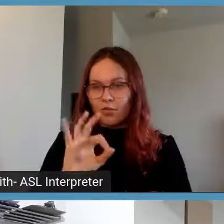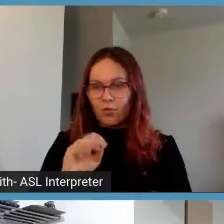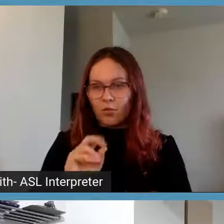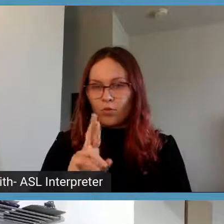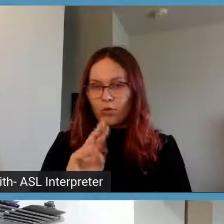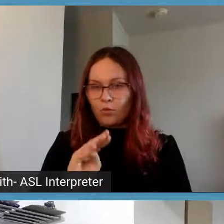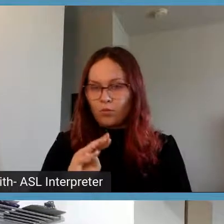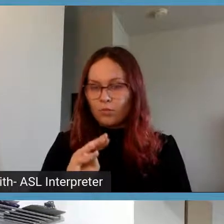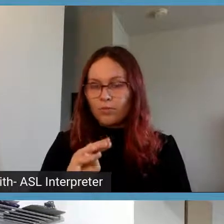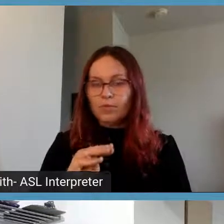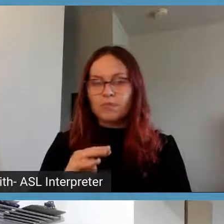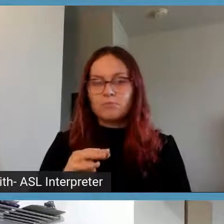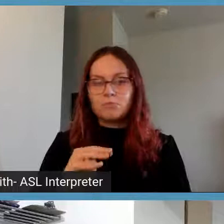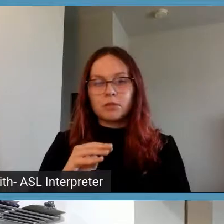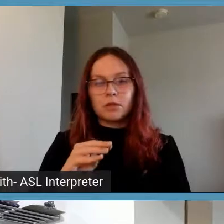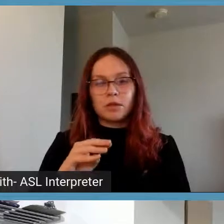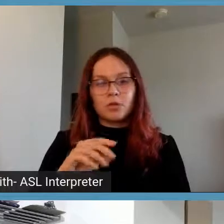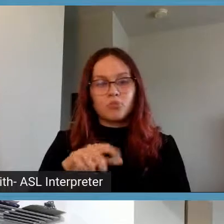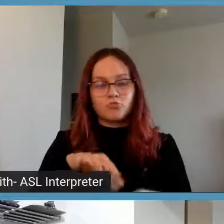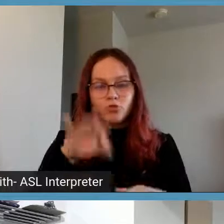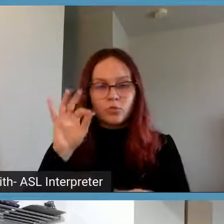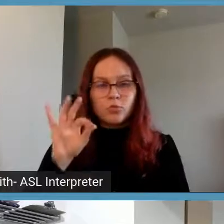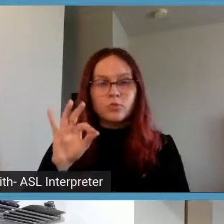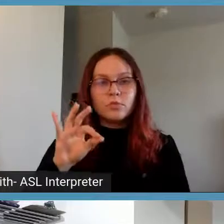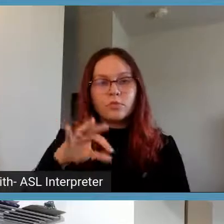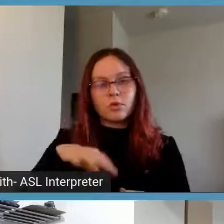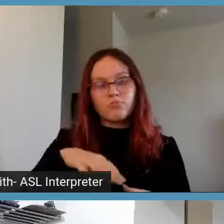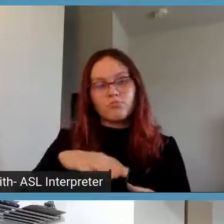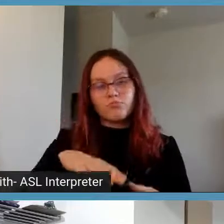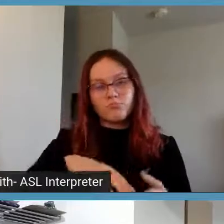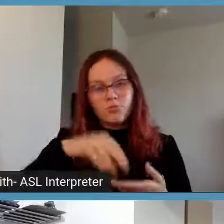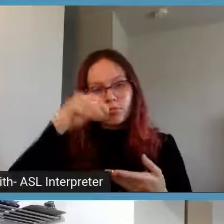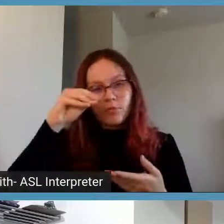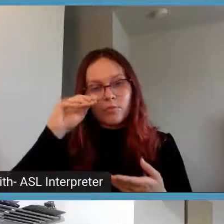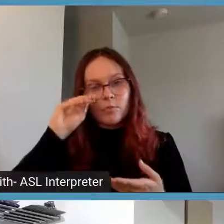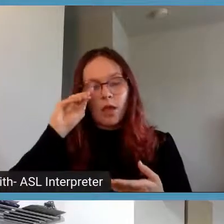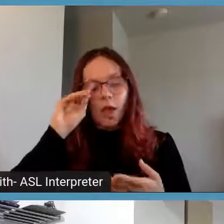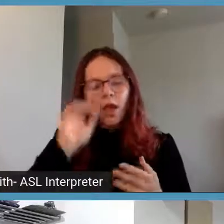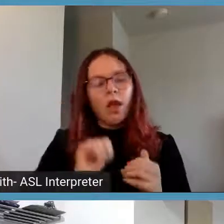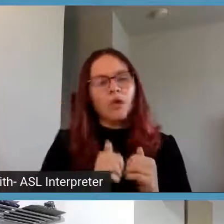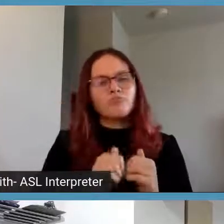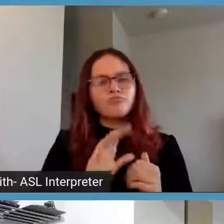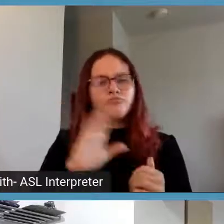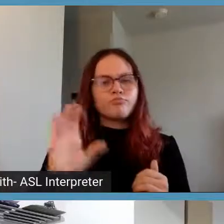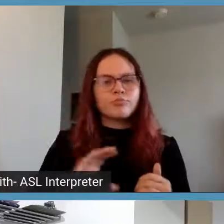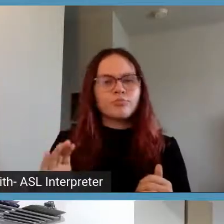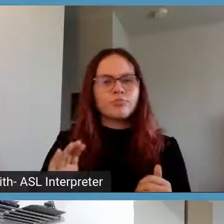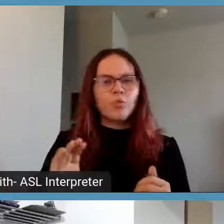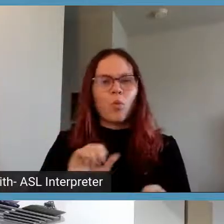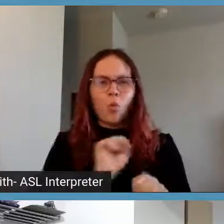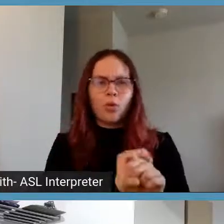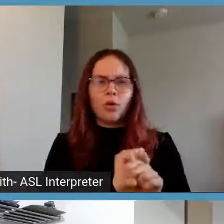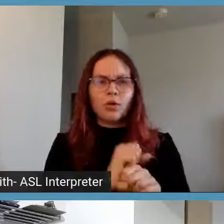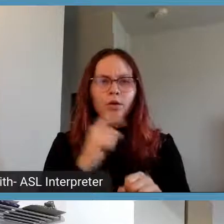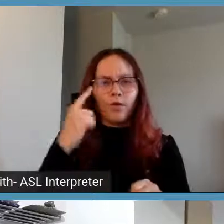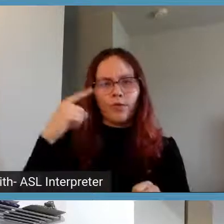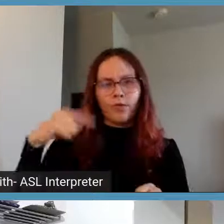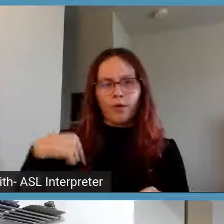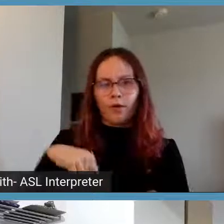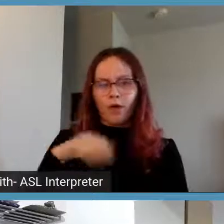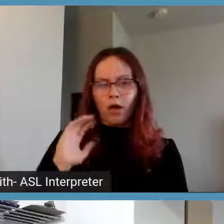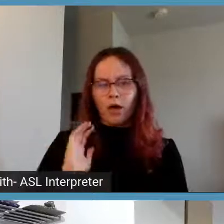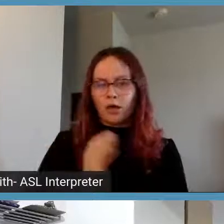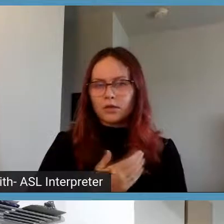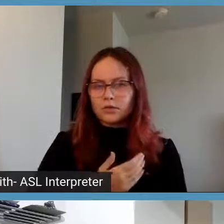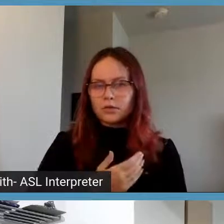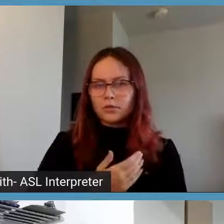of learn how to make Zoom work for us, even as they, over the course of April, May, June sort of made a